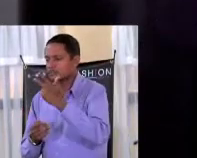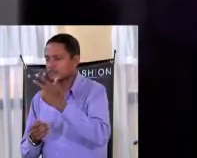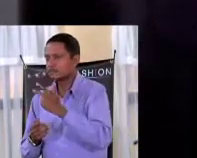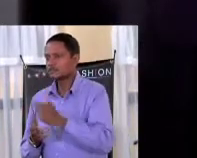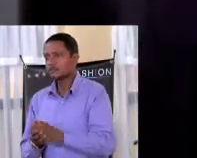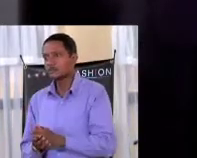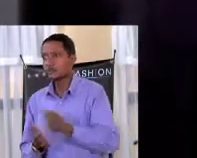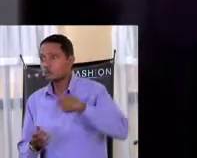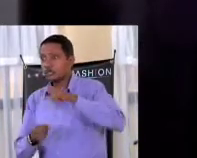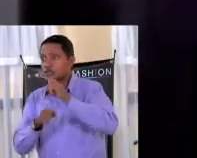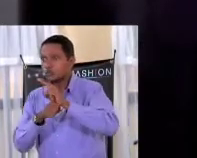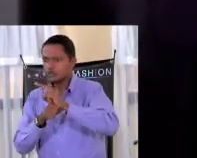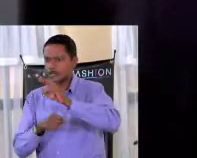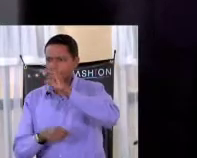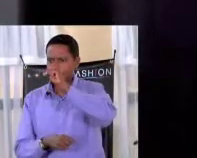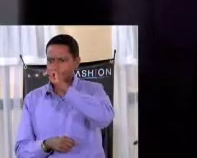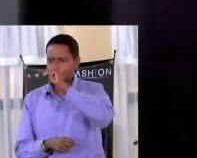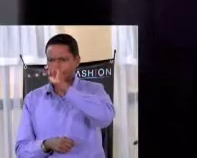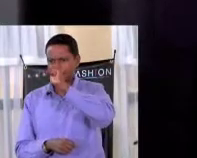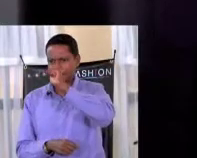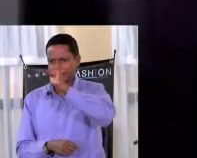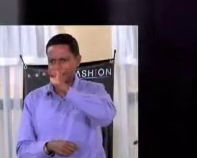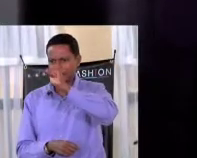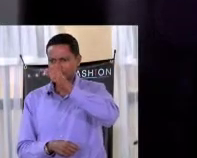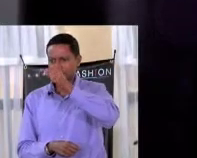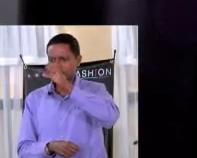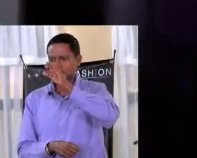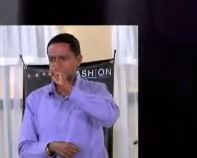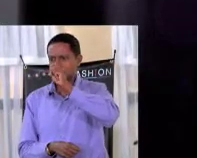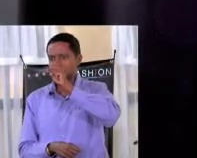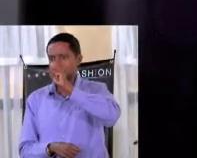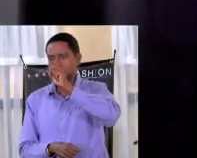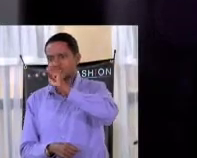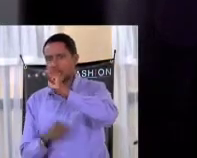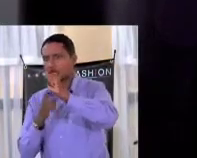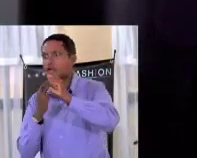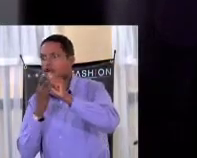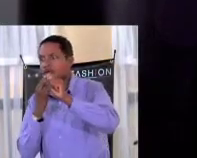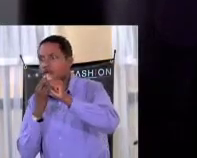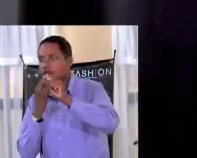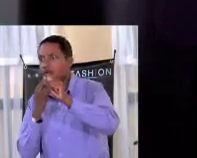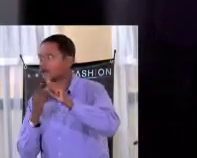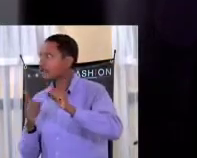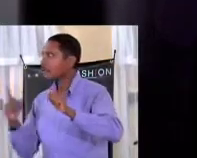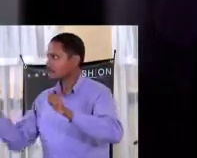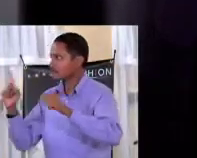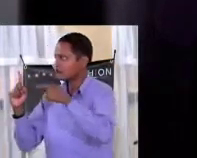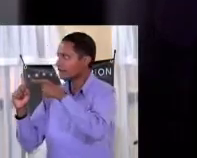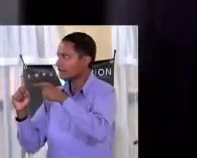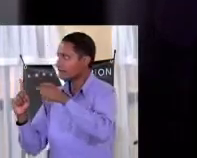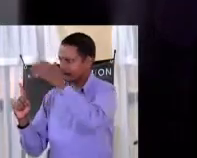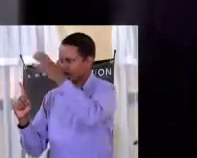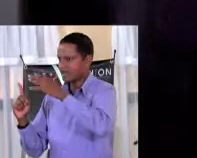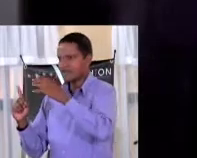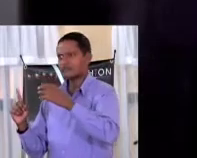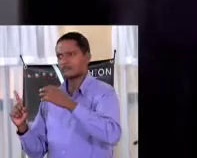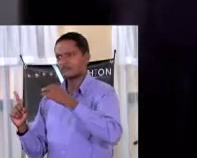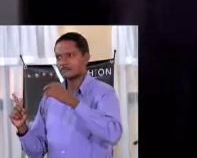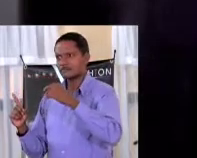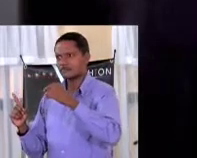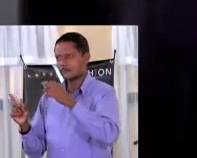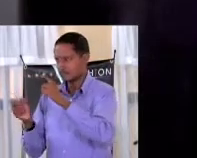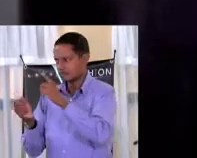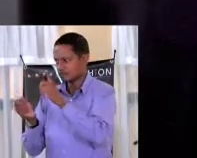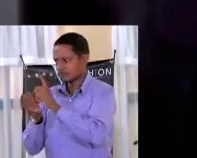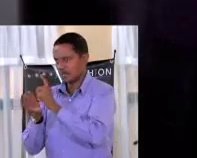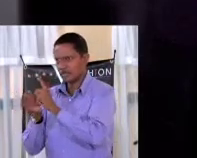magenta as the color. And I had Dr. Muhammad come in and talk about coolie pink and green. And no longer must we see